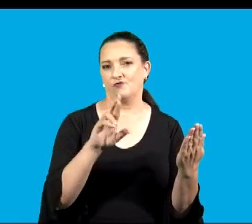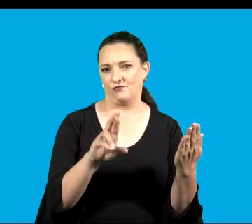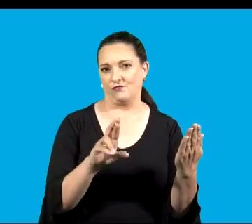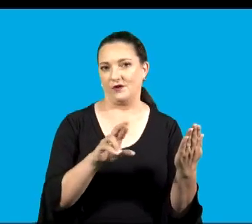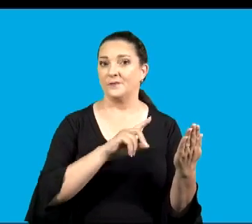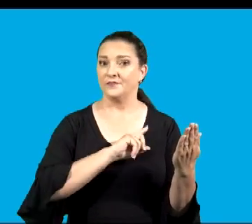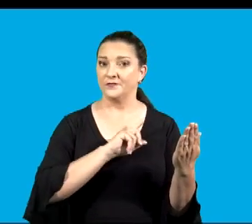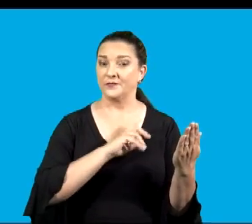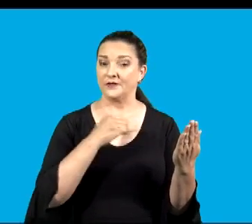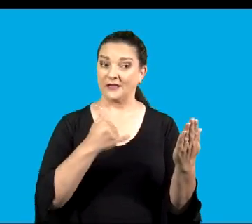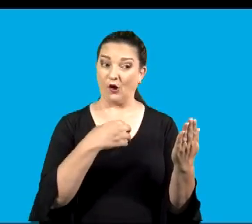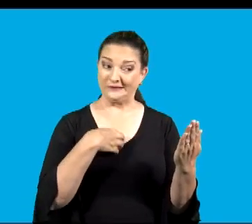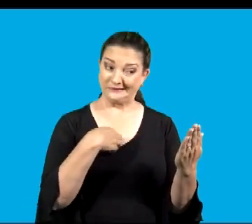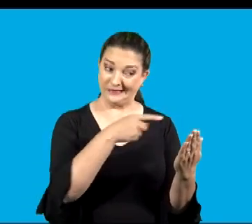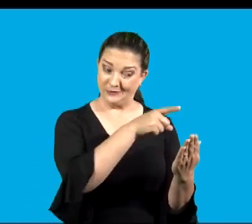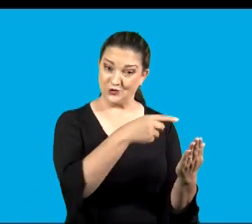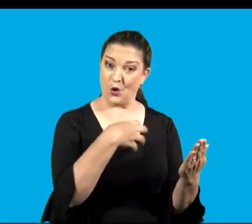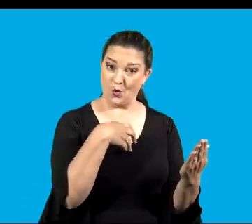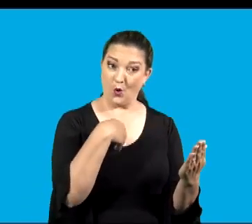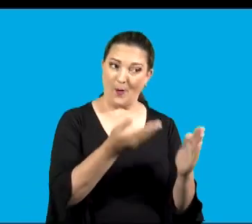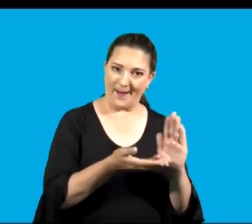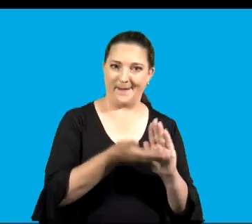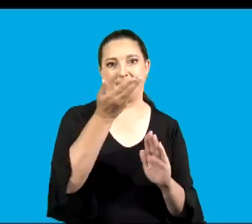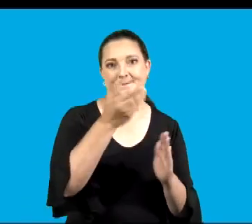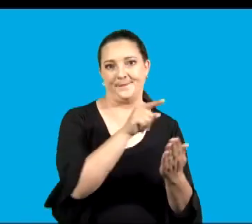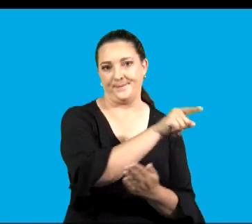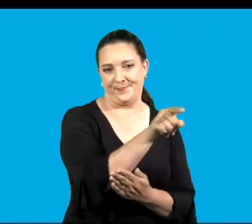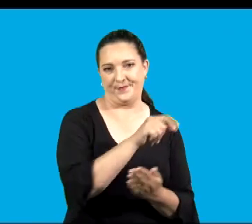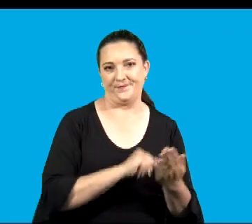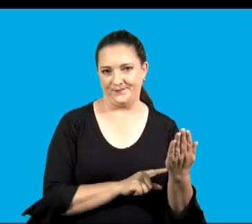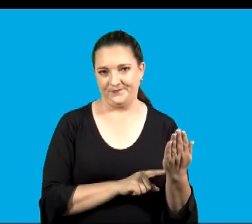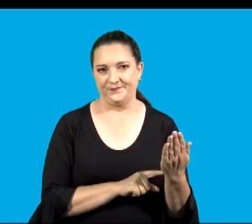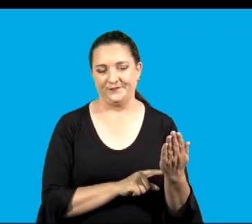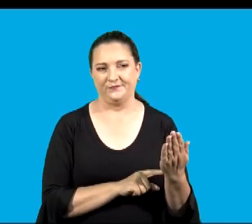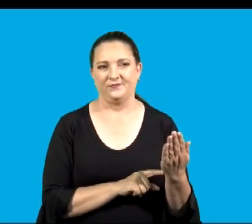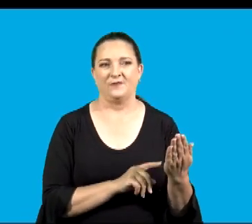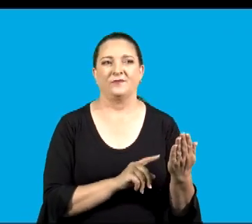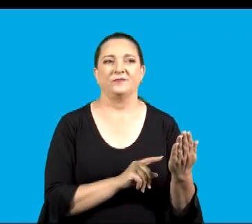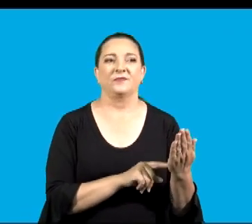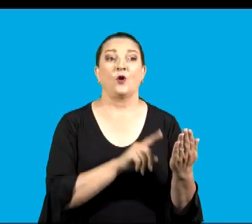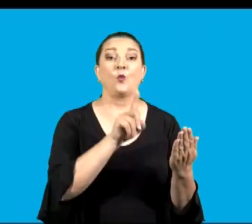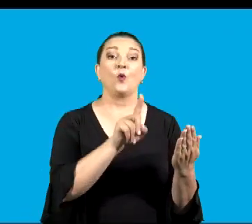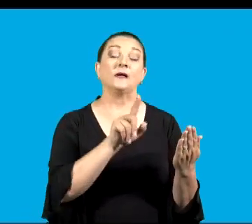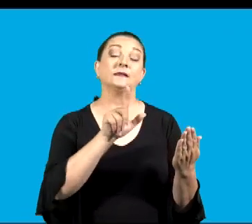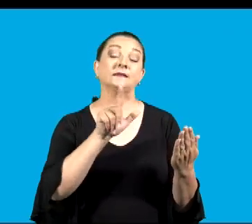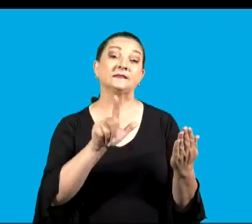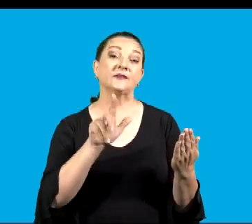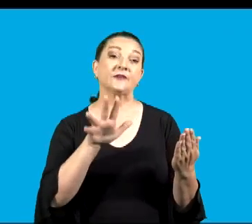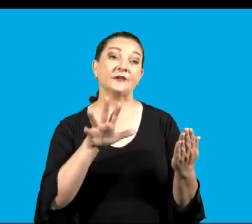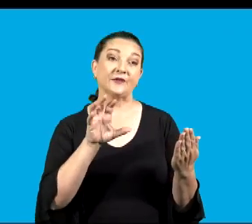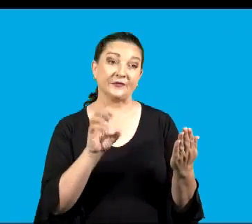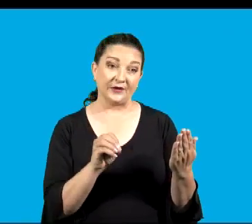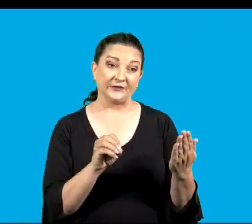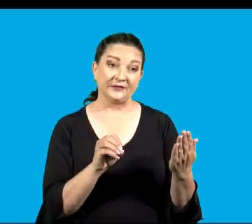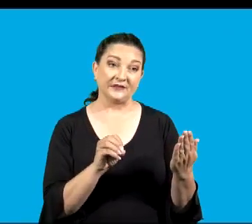should increase what our debtors owe us. So it's a plus. An invoice for 1,750 issued